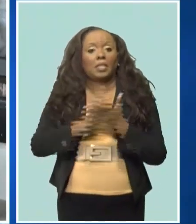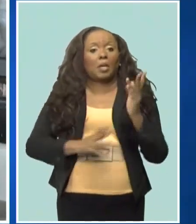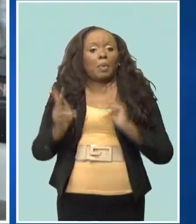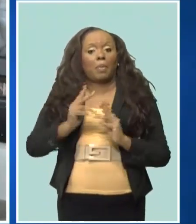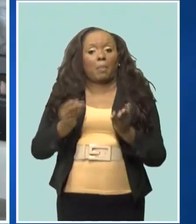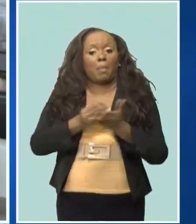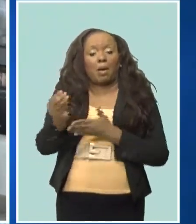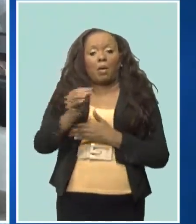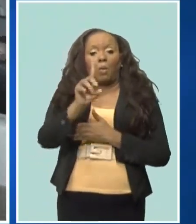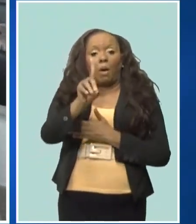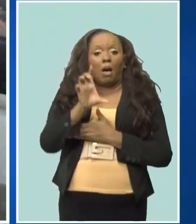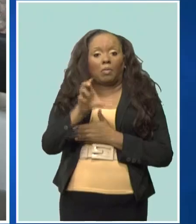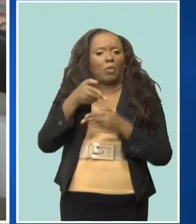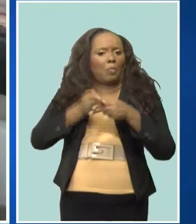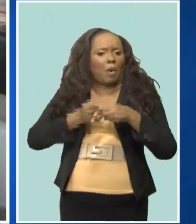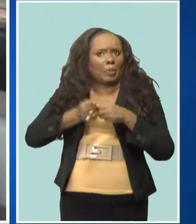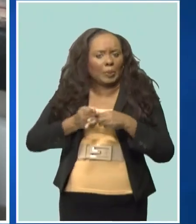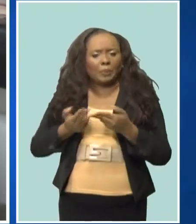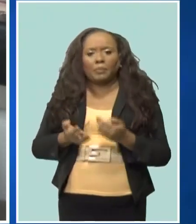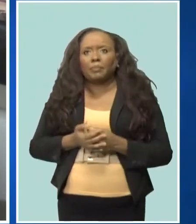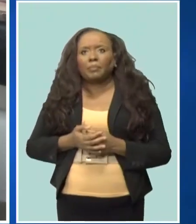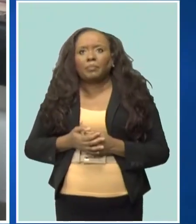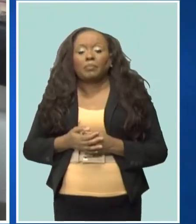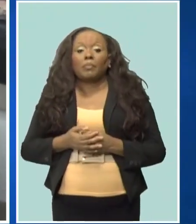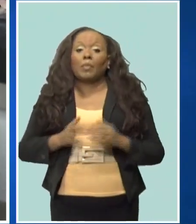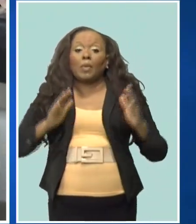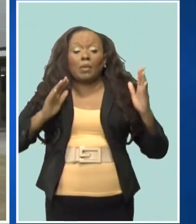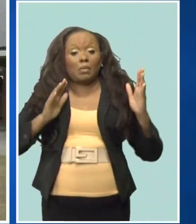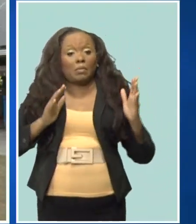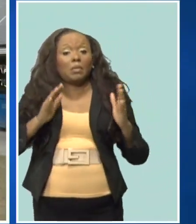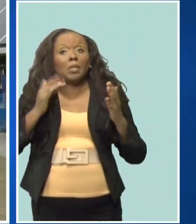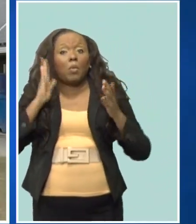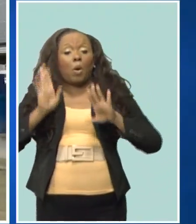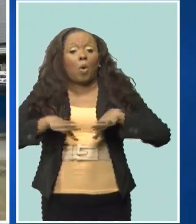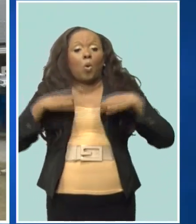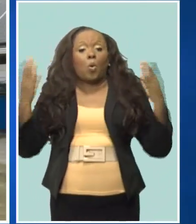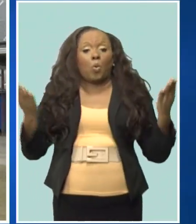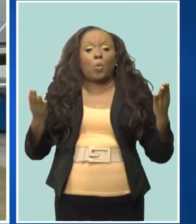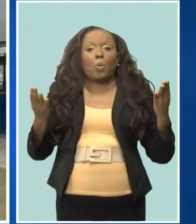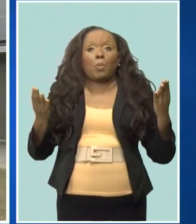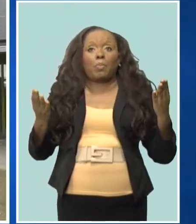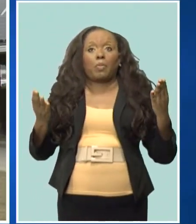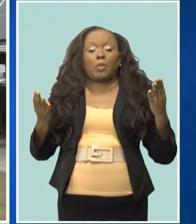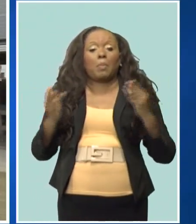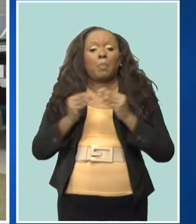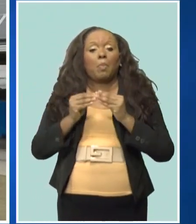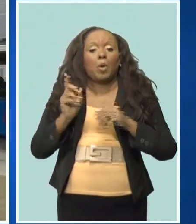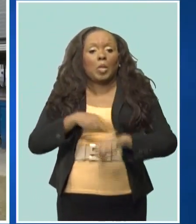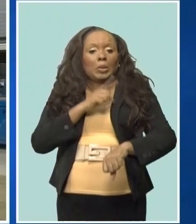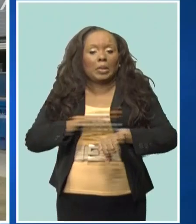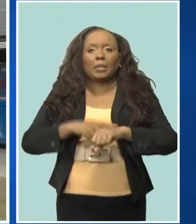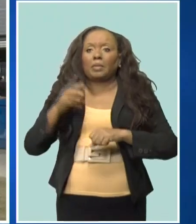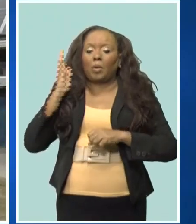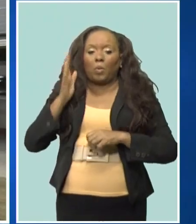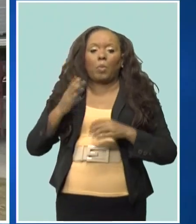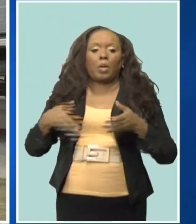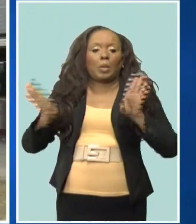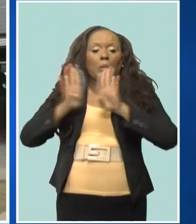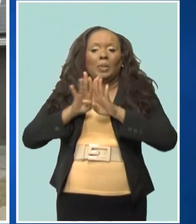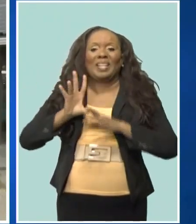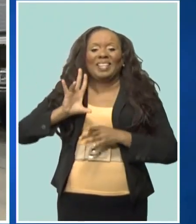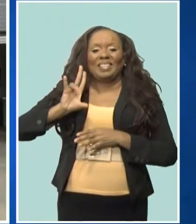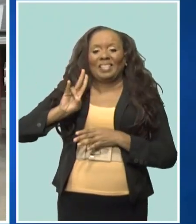more fish being caught, the market hours have been extended for an extra 90 minutes, closing at 7:30